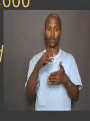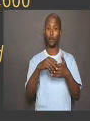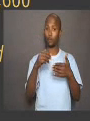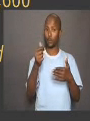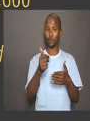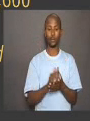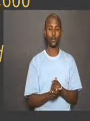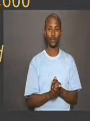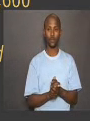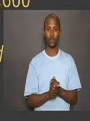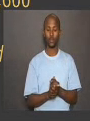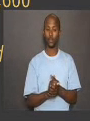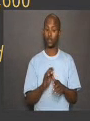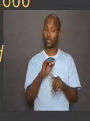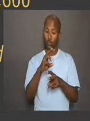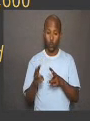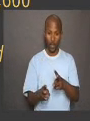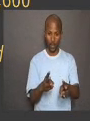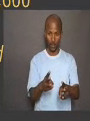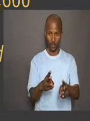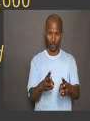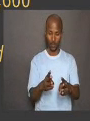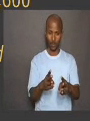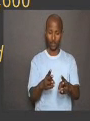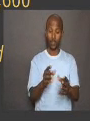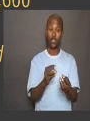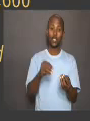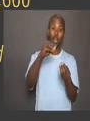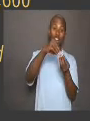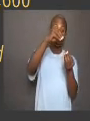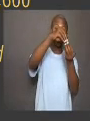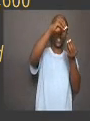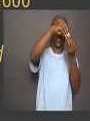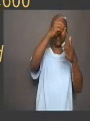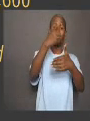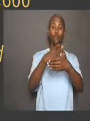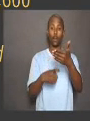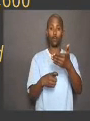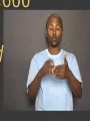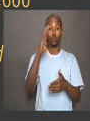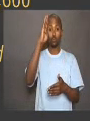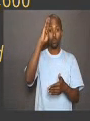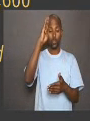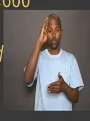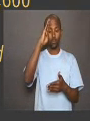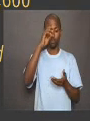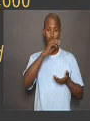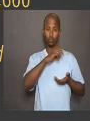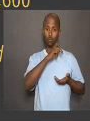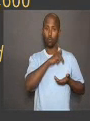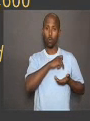18,600 bir. In this way, the rising values of Biruk's